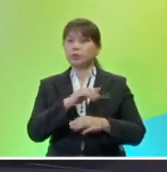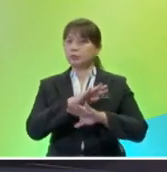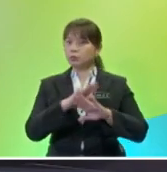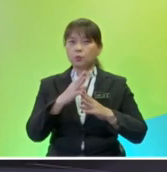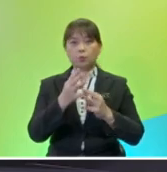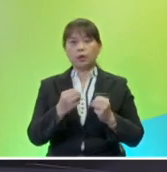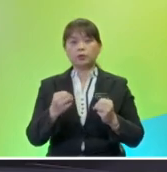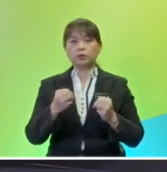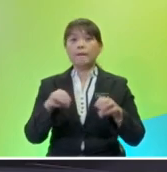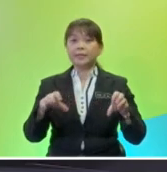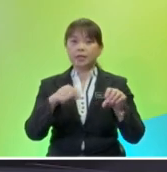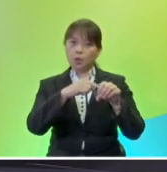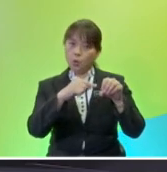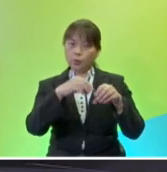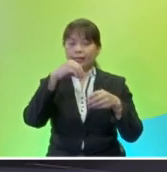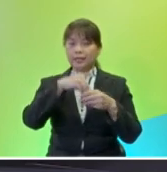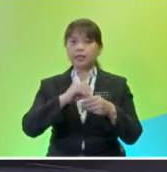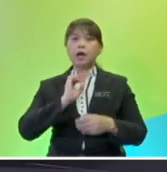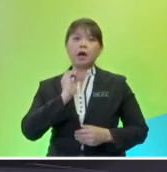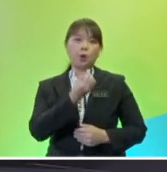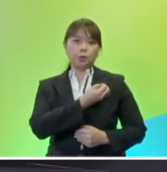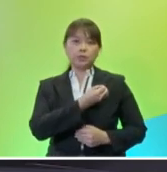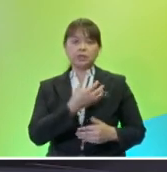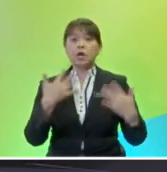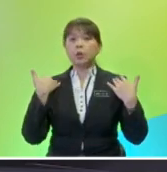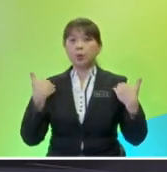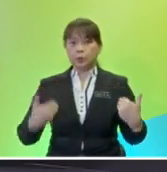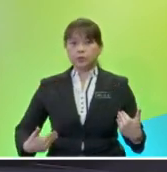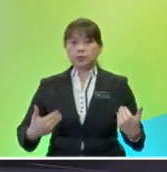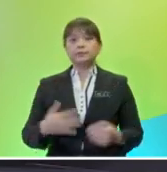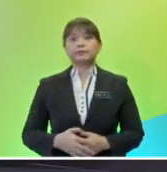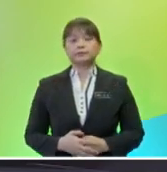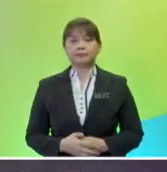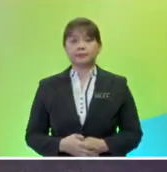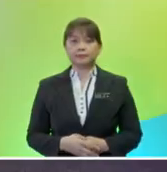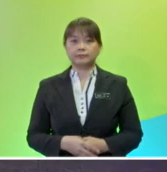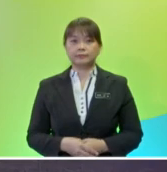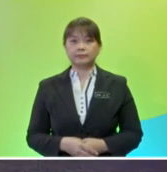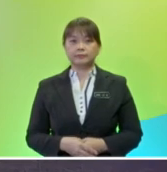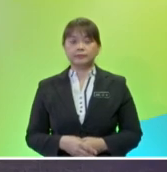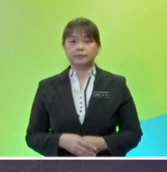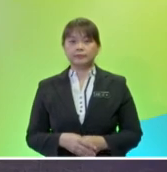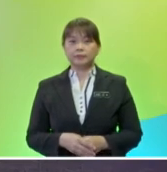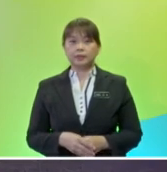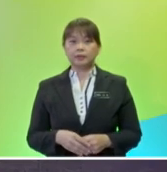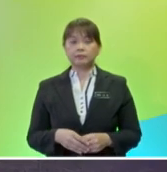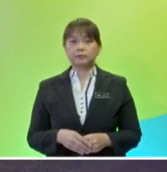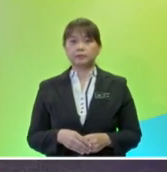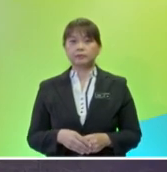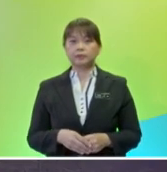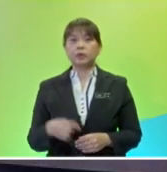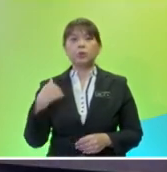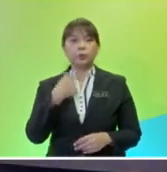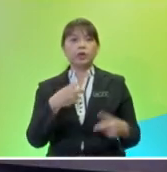So, it is safer to use magnets instead of pins. Right, teacher. But I'm wondering as well, we have a lot